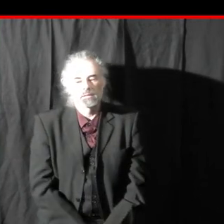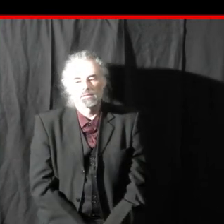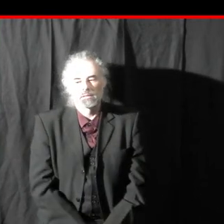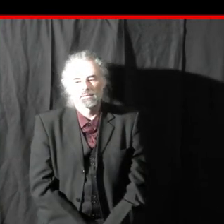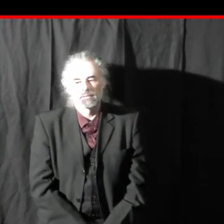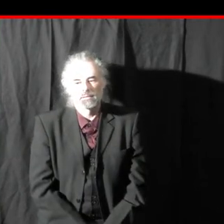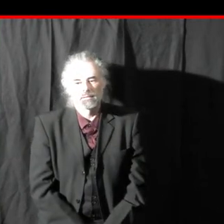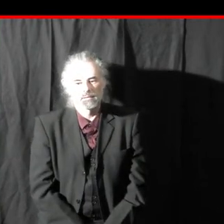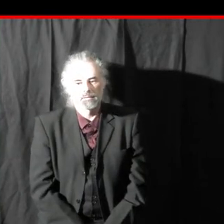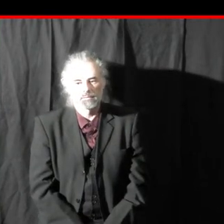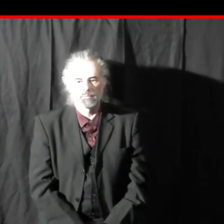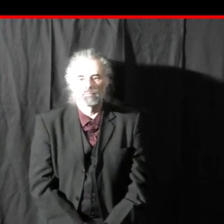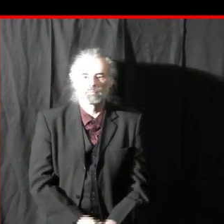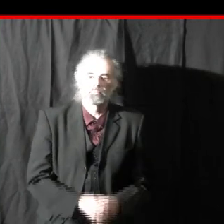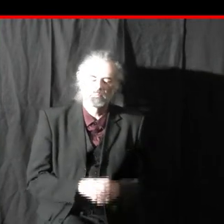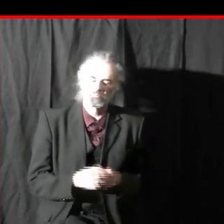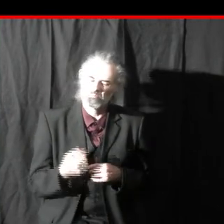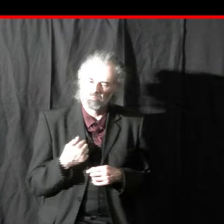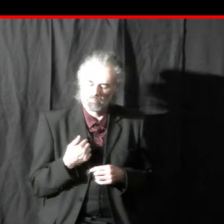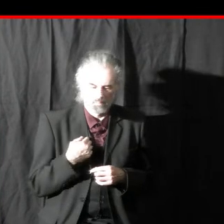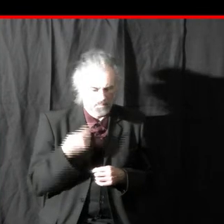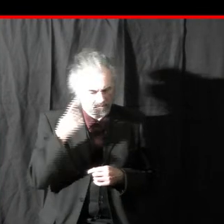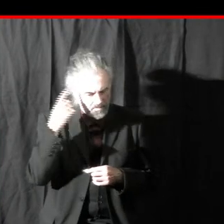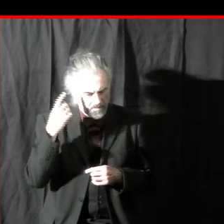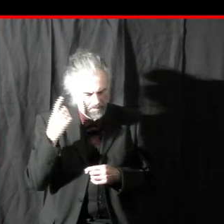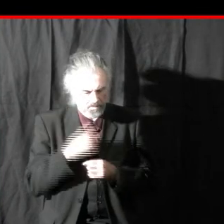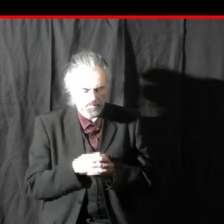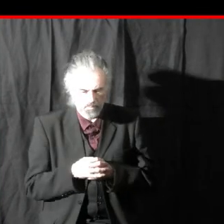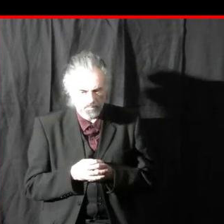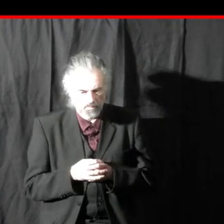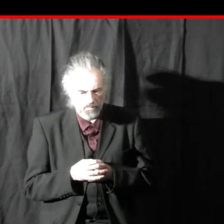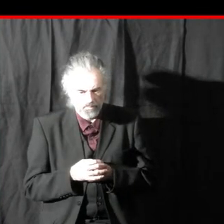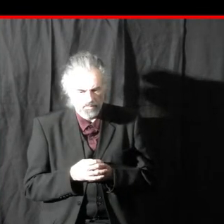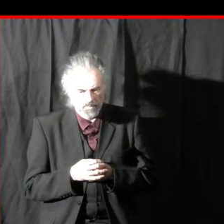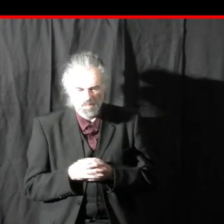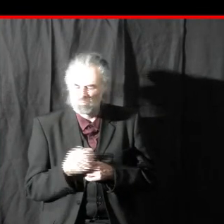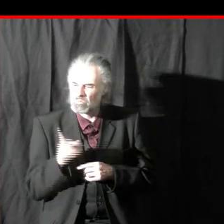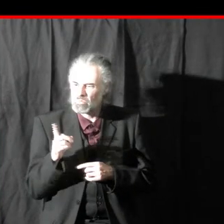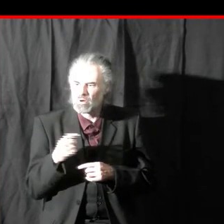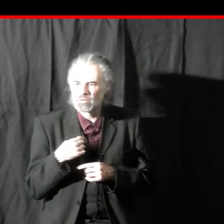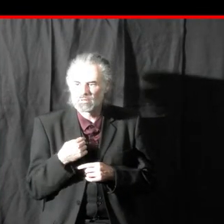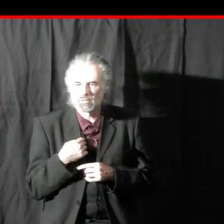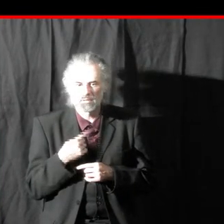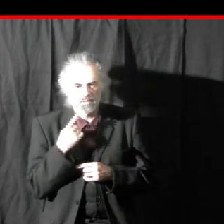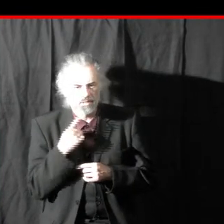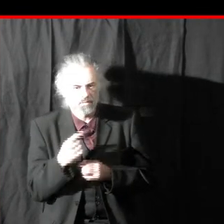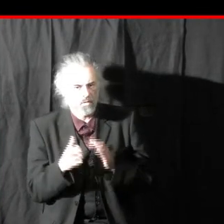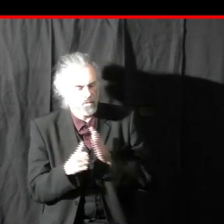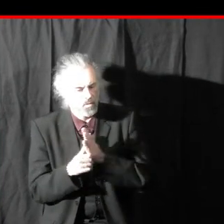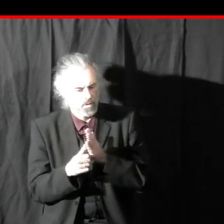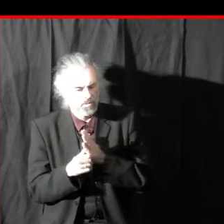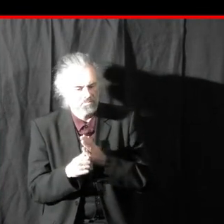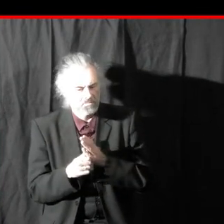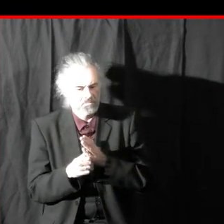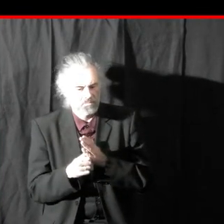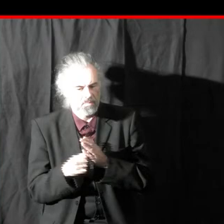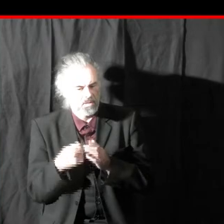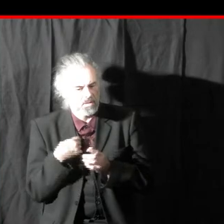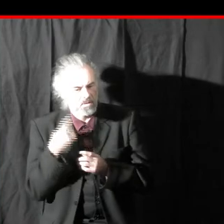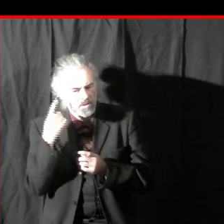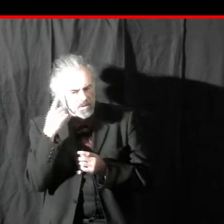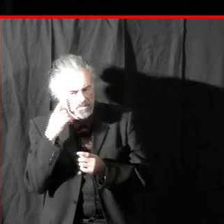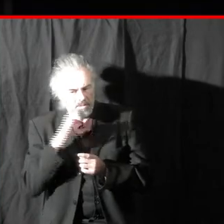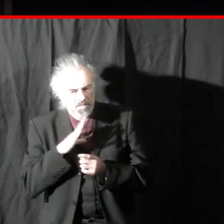So my thoughts were, he's busy, but I was about to say, scratch what I said before. I think I need more